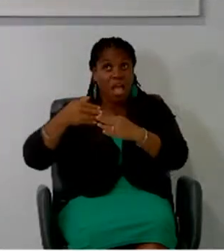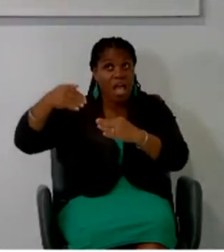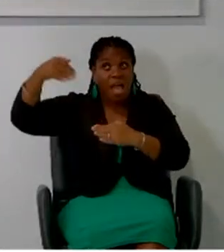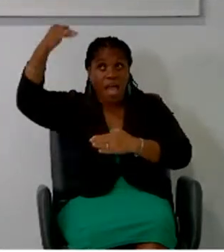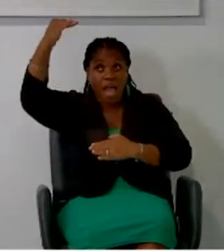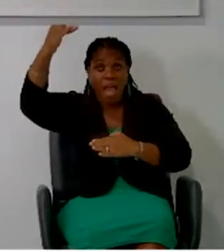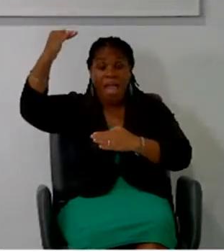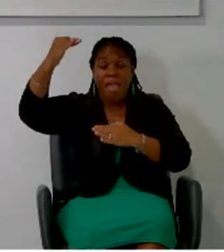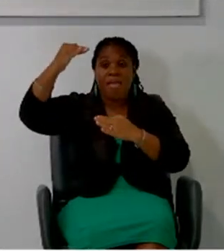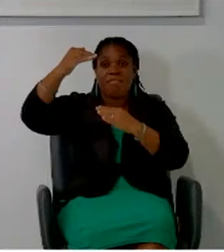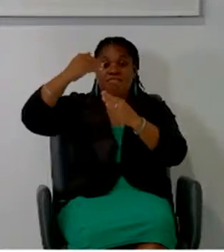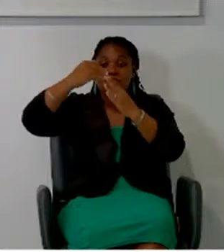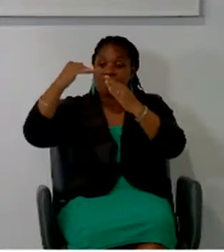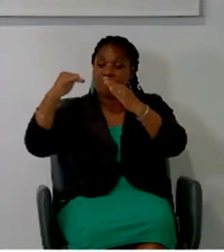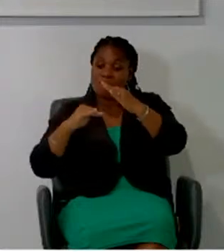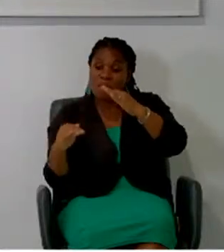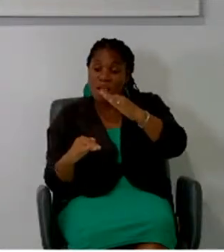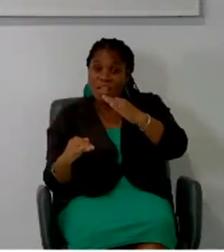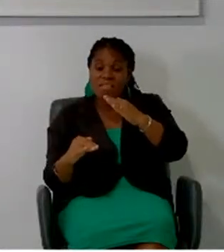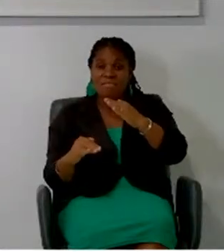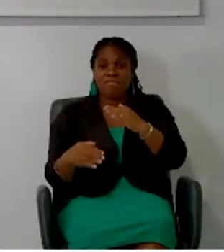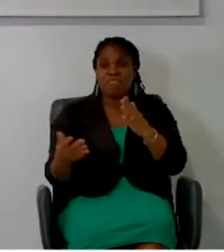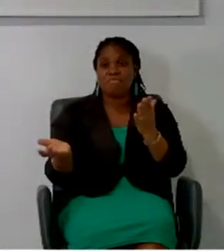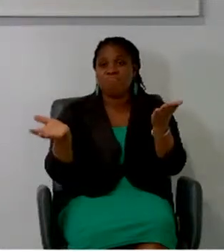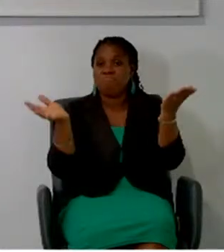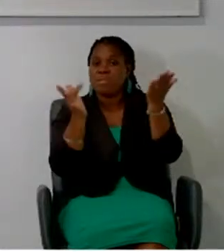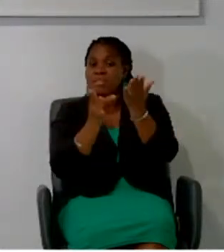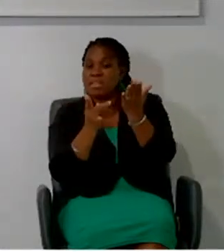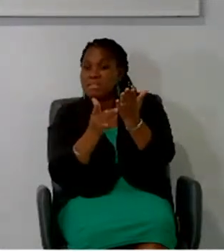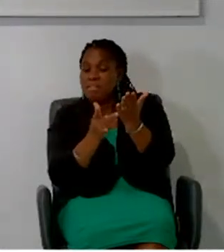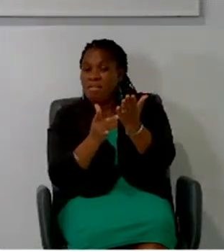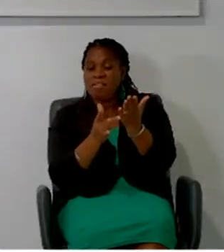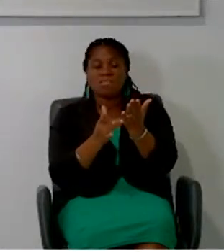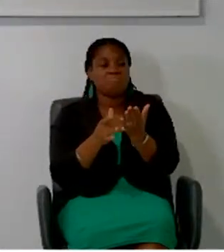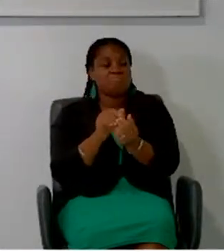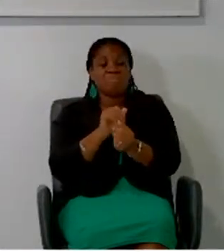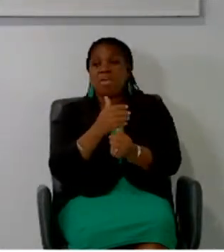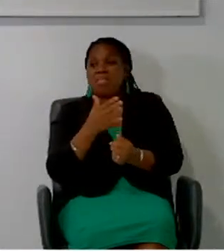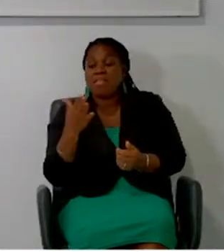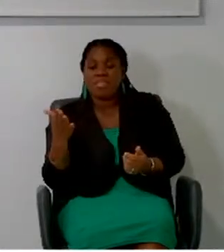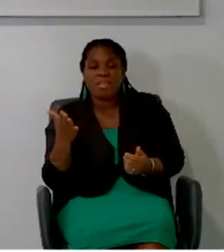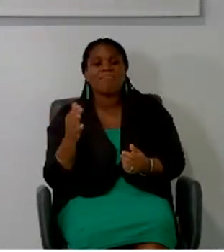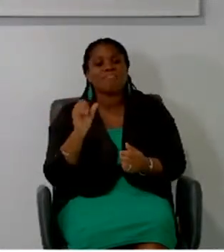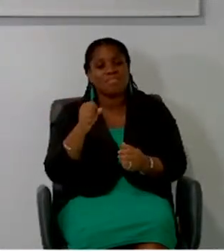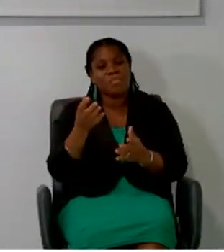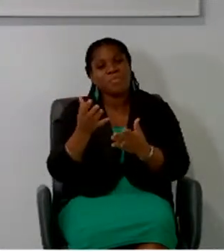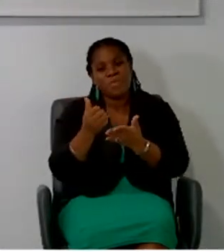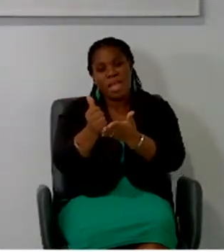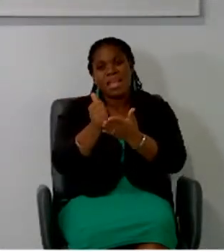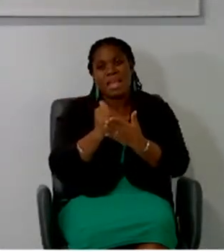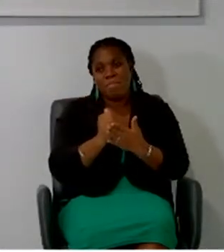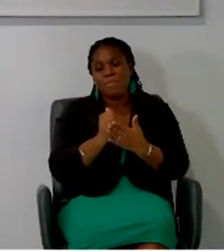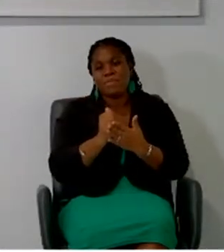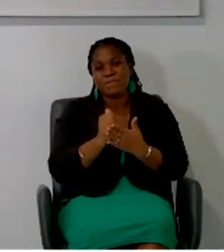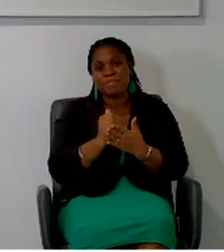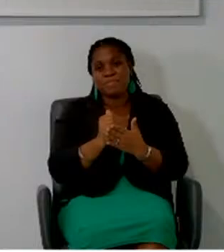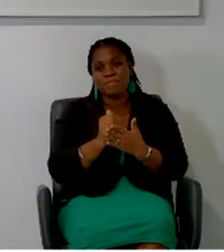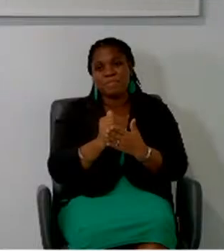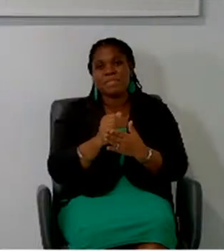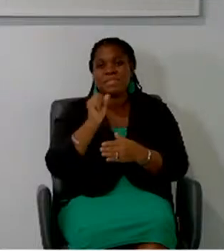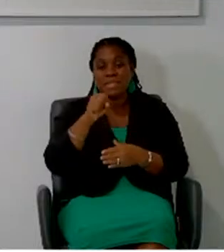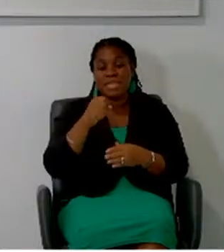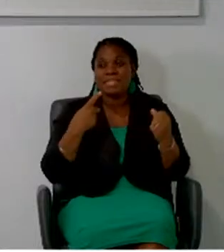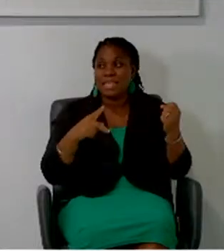the technical assistance, the expertise that we need, they are helping us. Because we are saying to them that St. Kitts and Nevis wants to